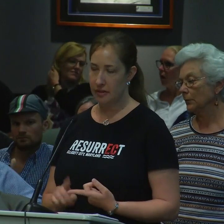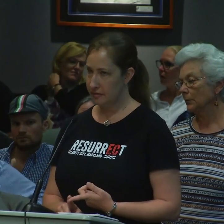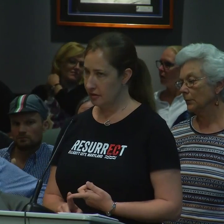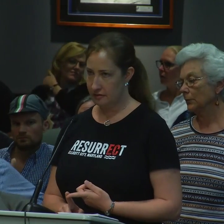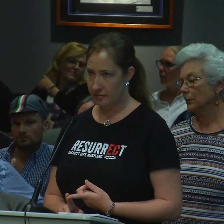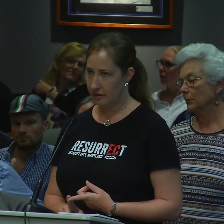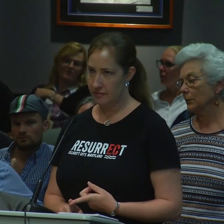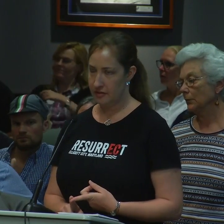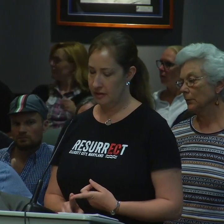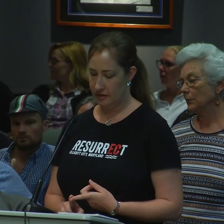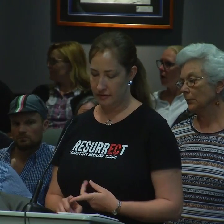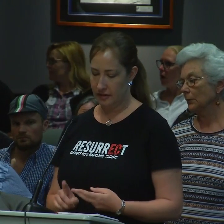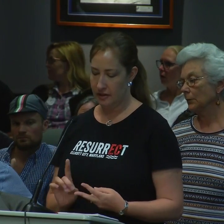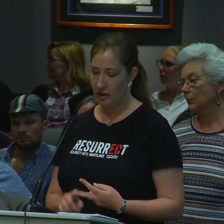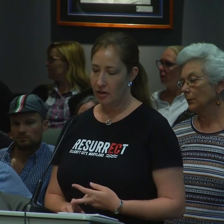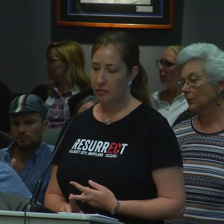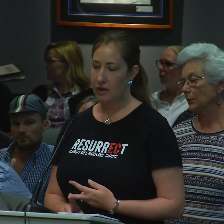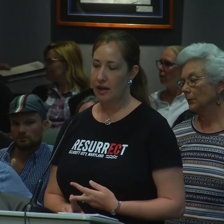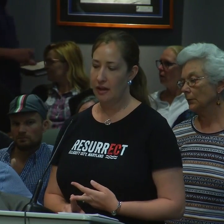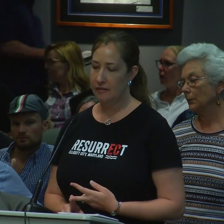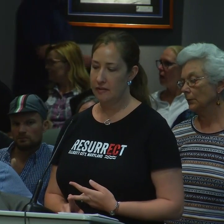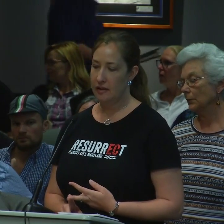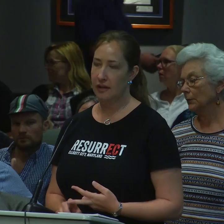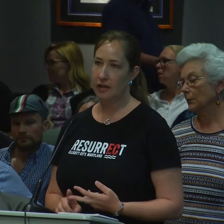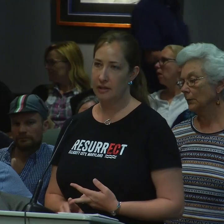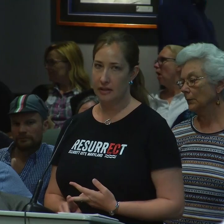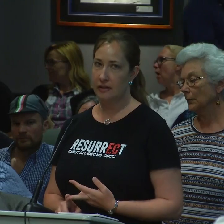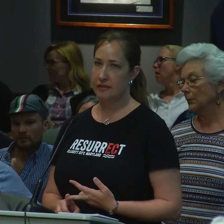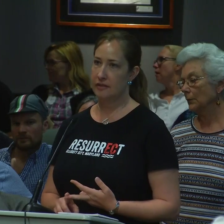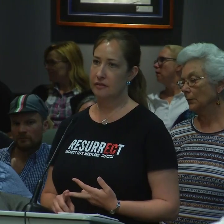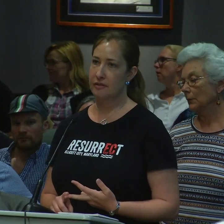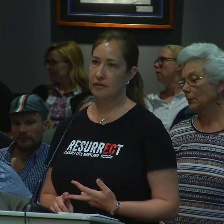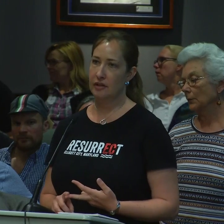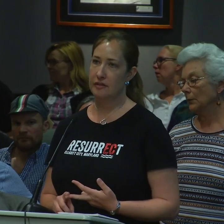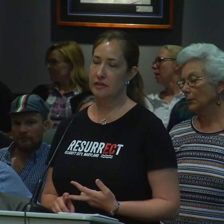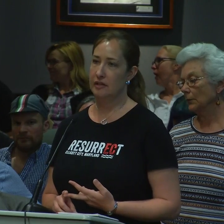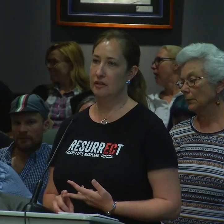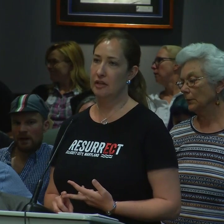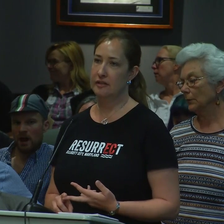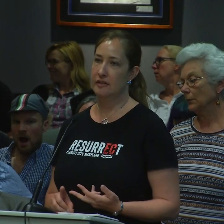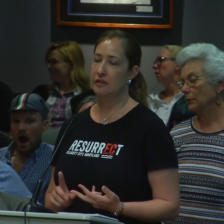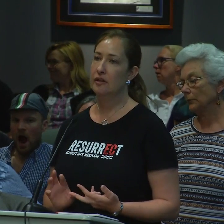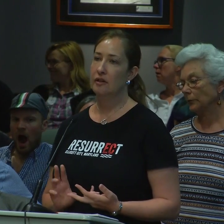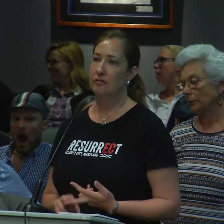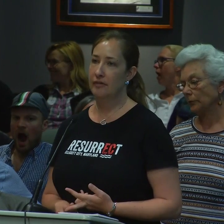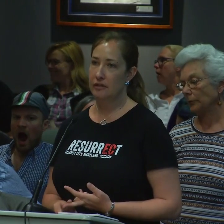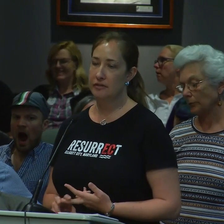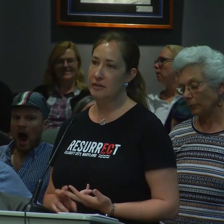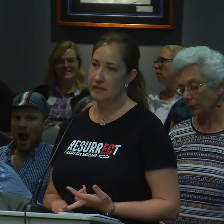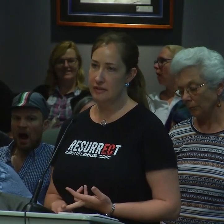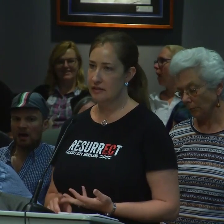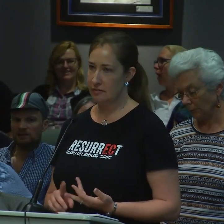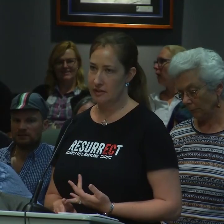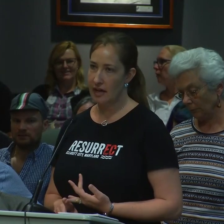public infrastructure repair from the July 30th flood. We have the economic analysis in terms of the losses in revenue